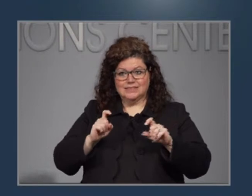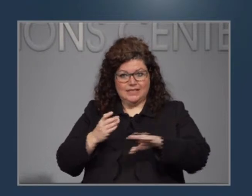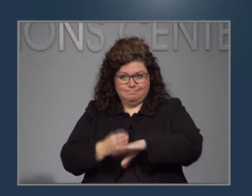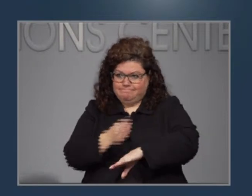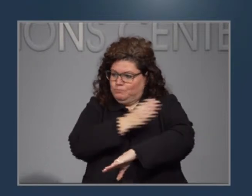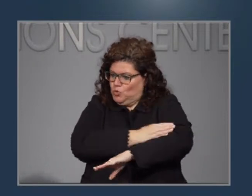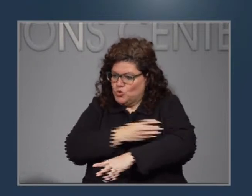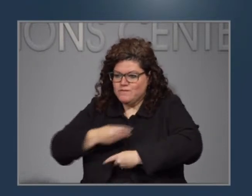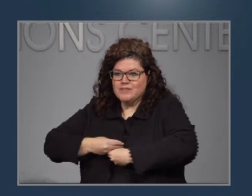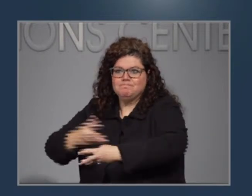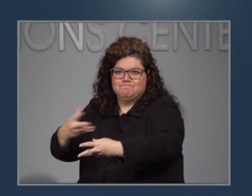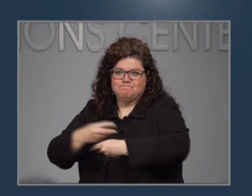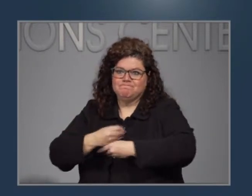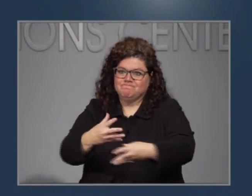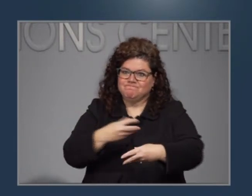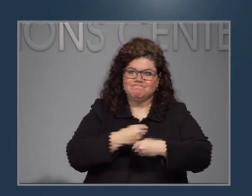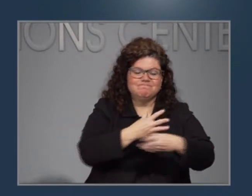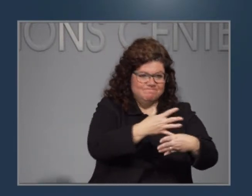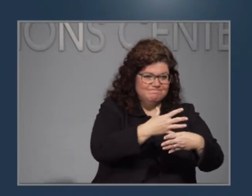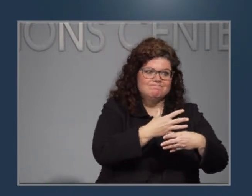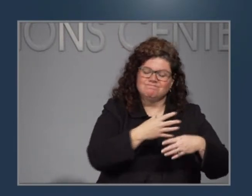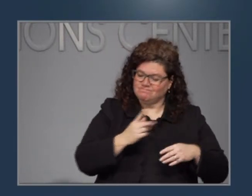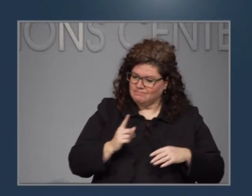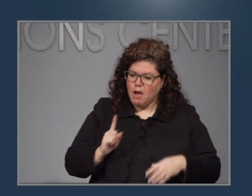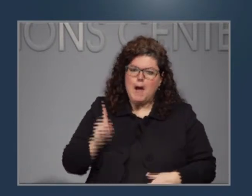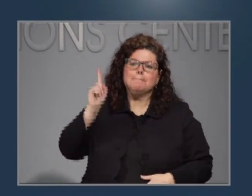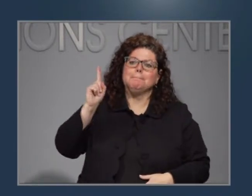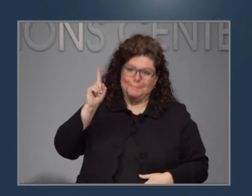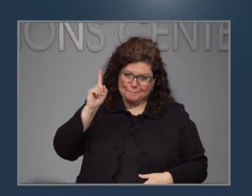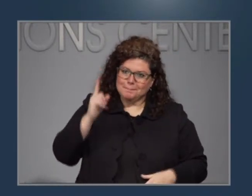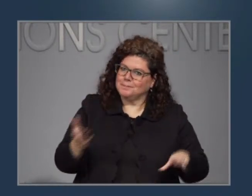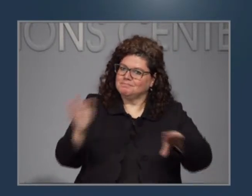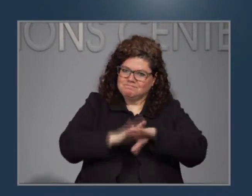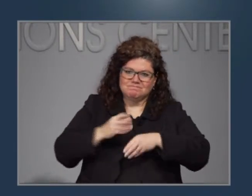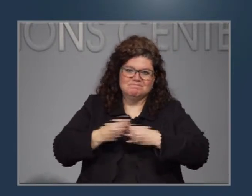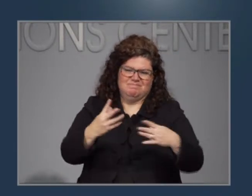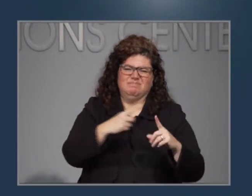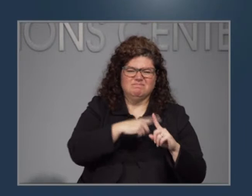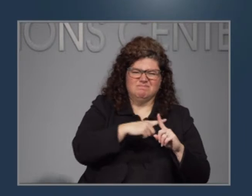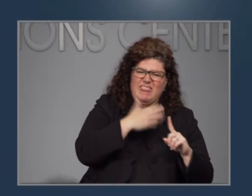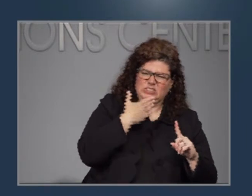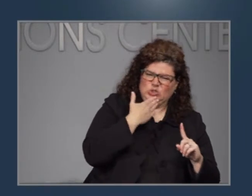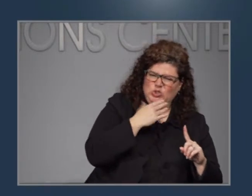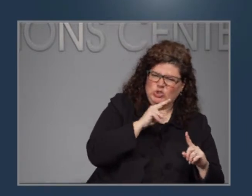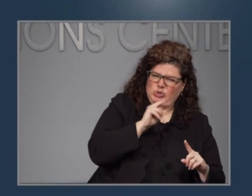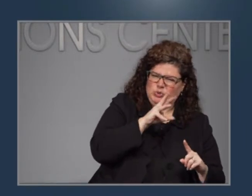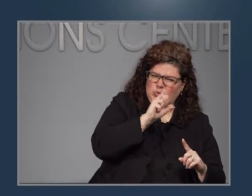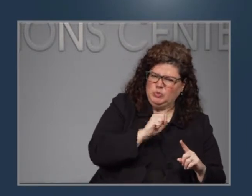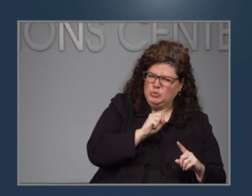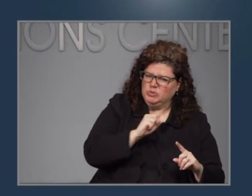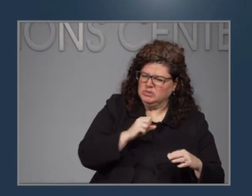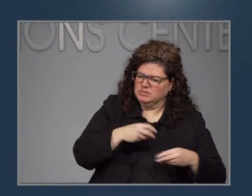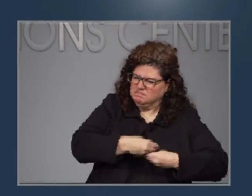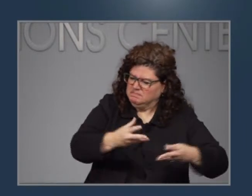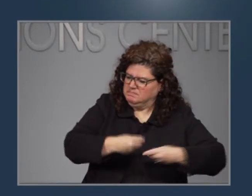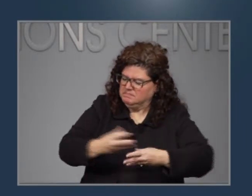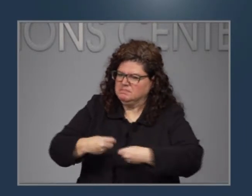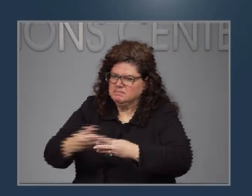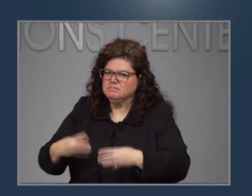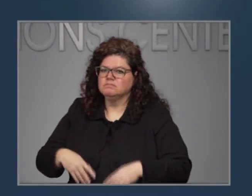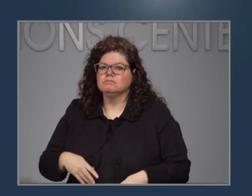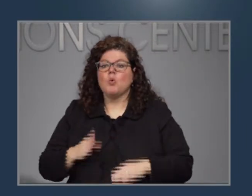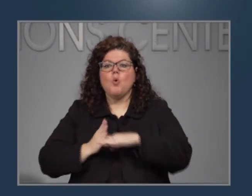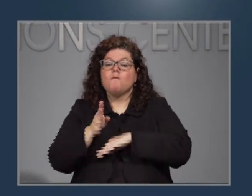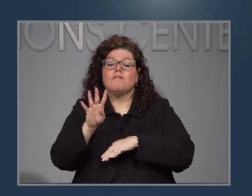upward arrow as we've been averaging more than 15,000 tests a day. We have more than 450 sites